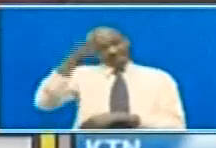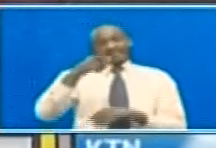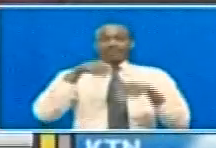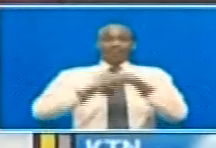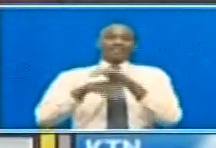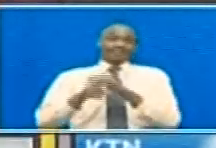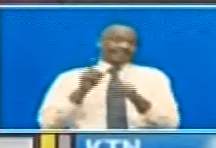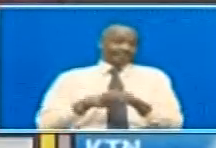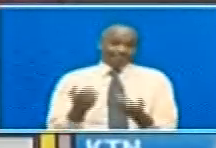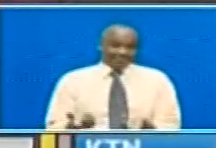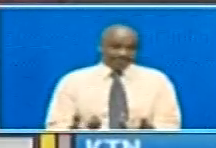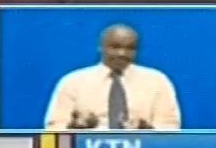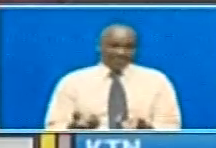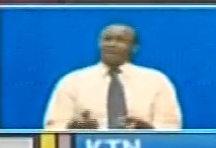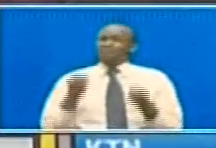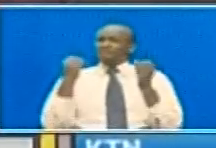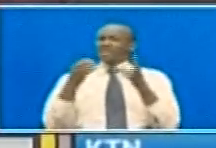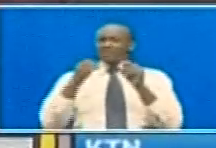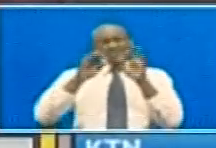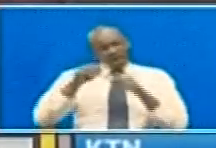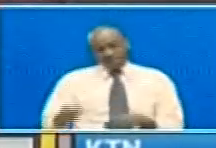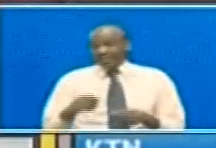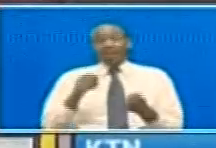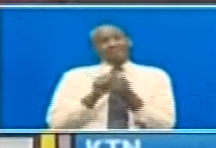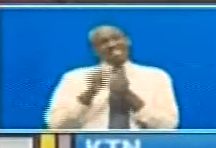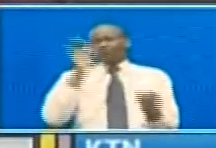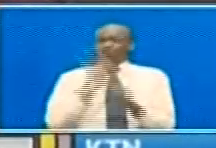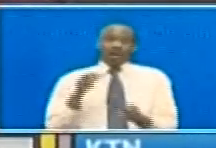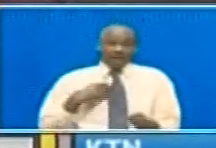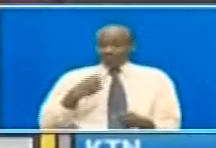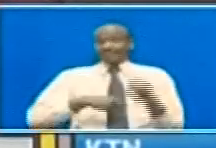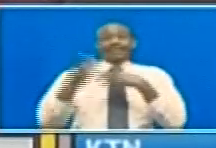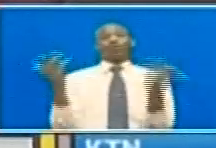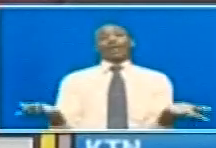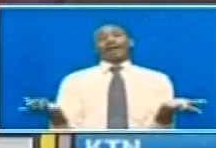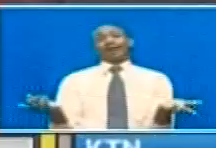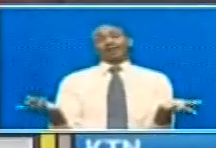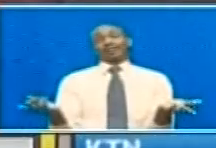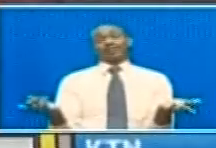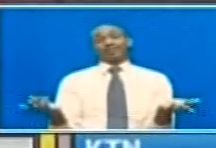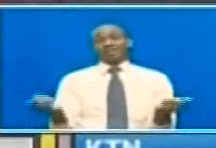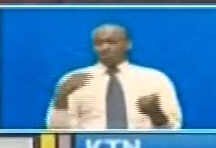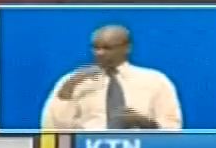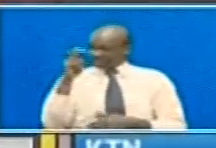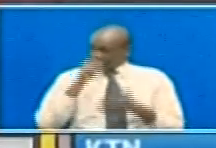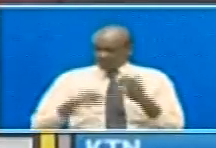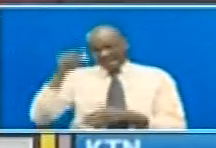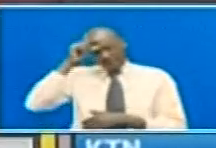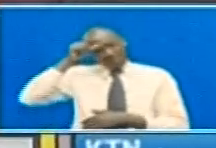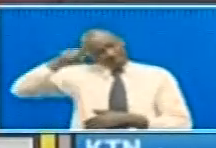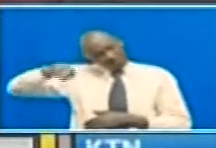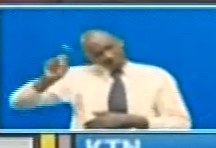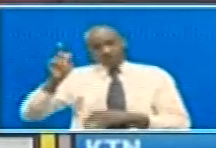farmers saddled with a lot of maize that they have no market for, and yet we see government